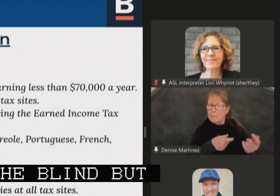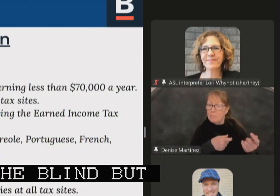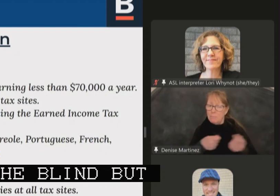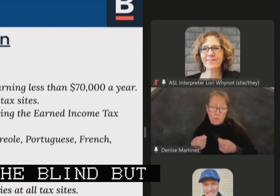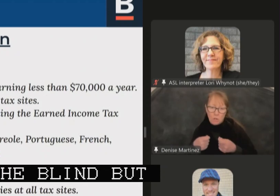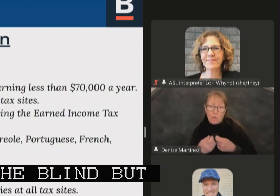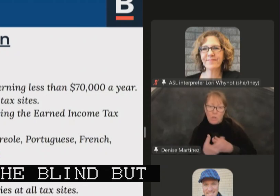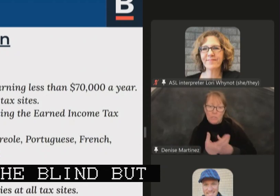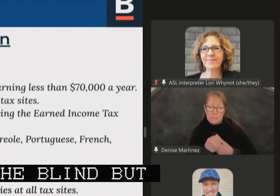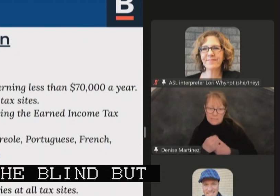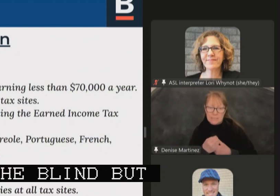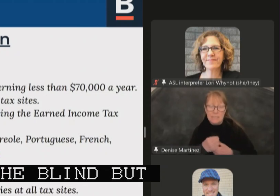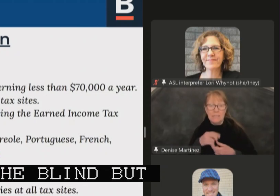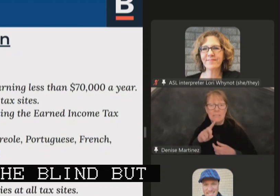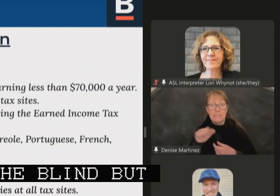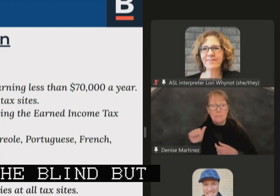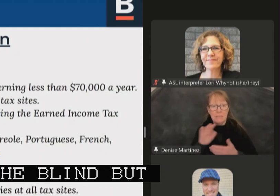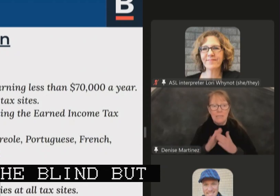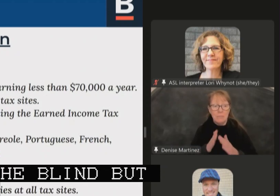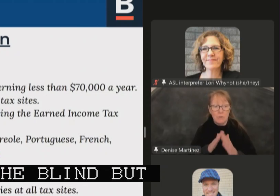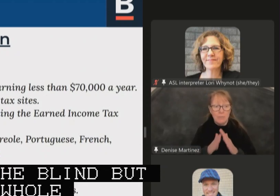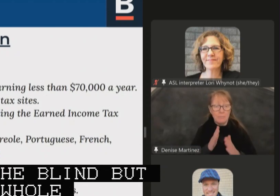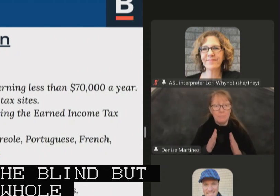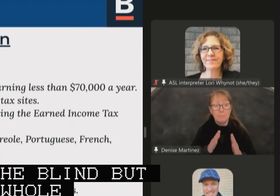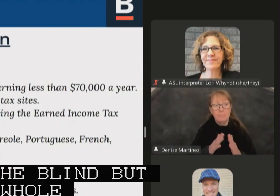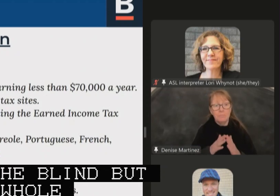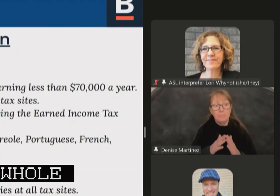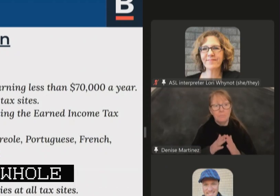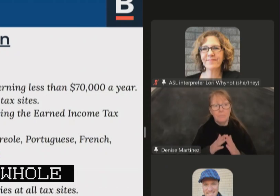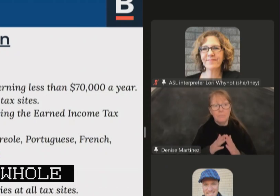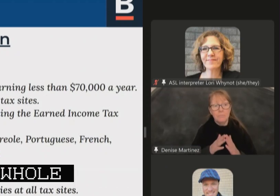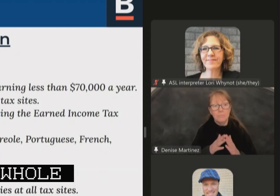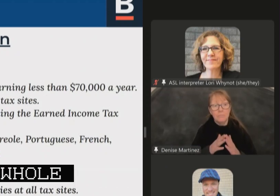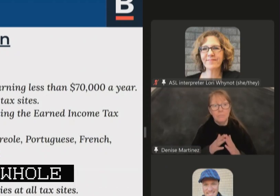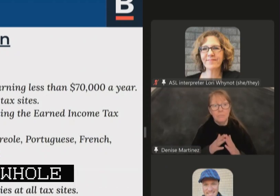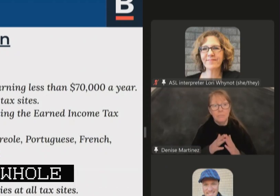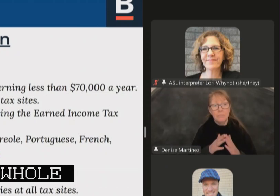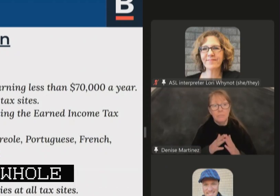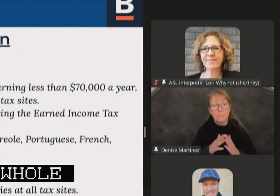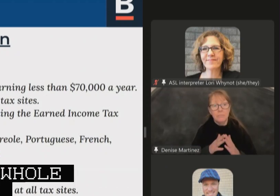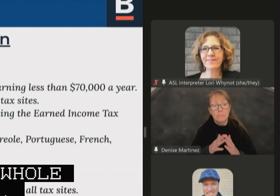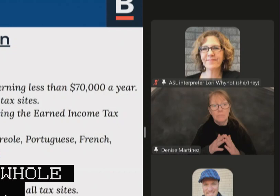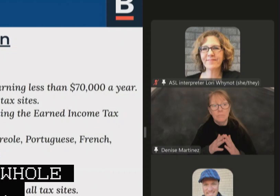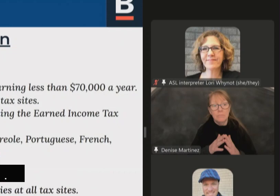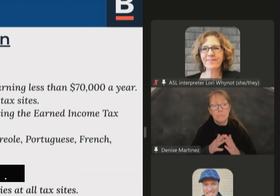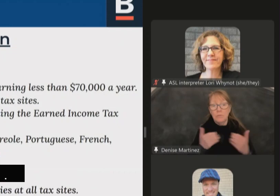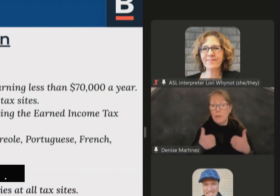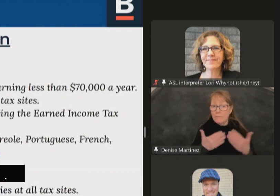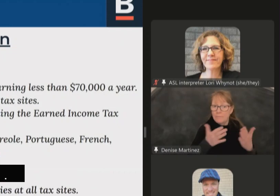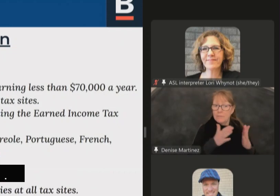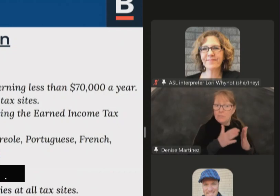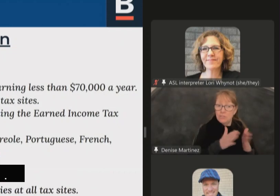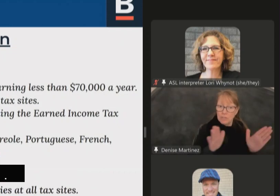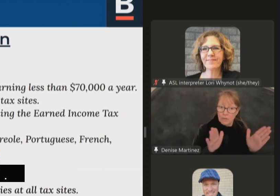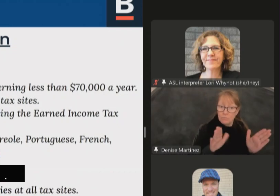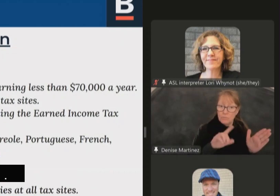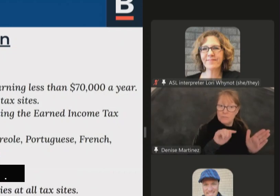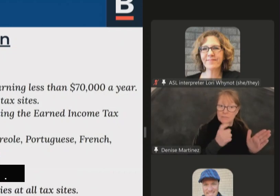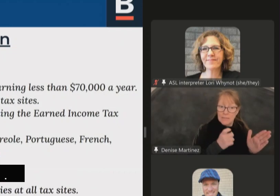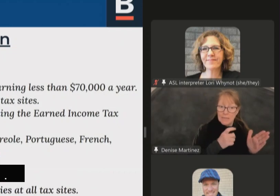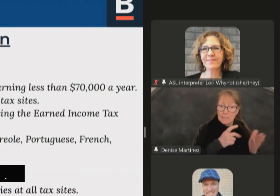And as Kristen said, there's the general tax